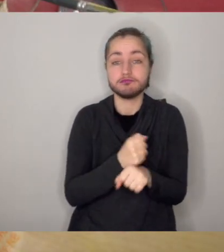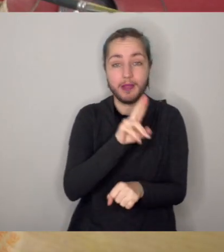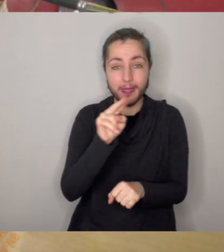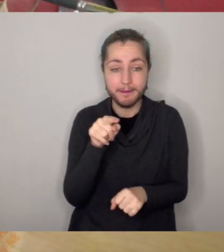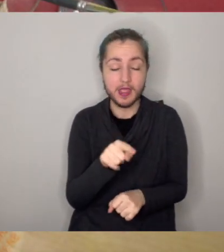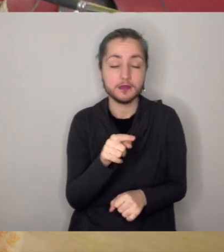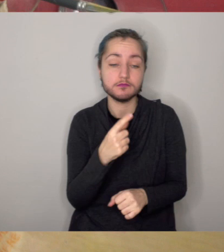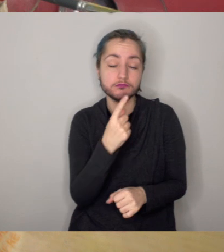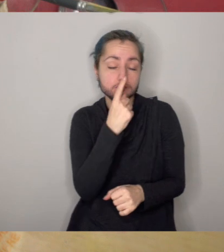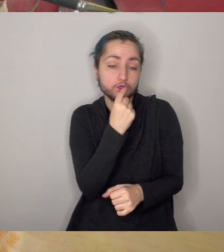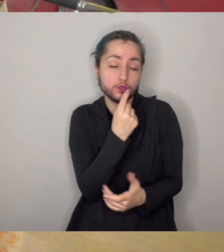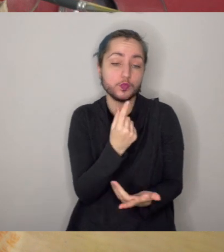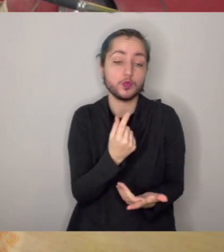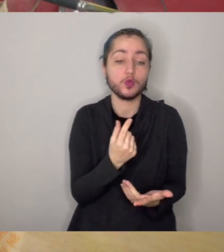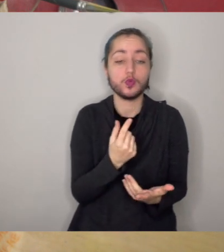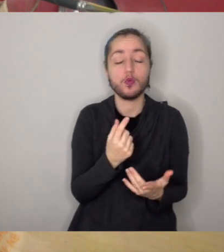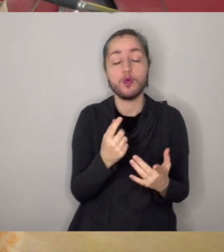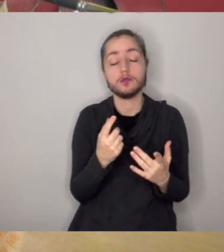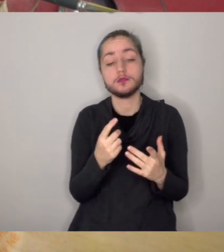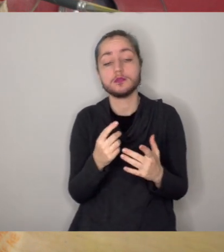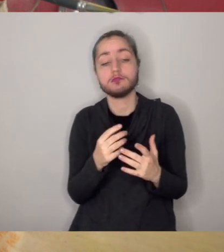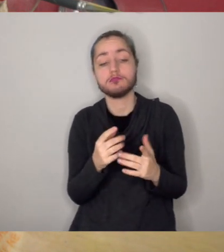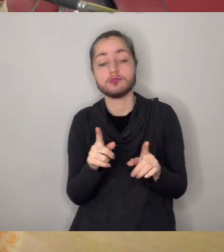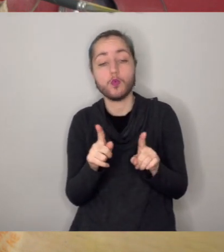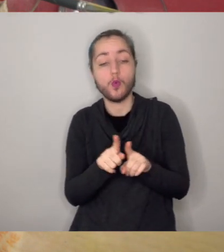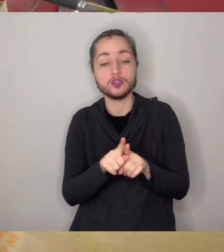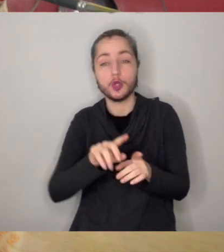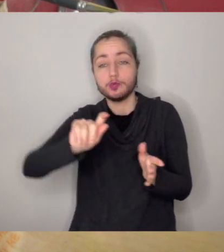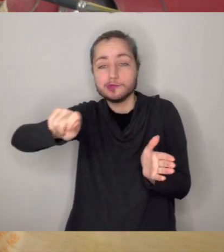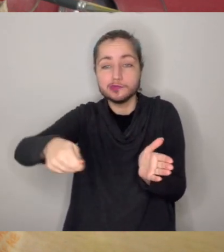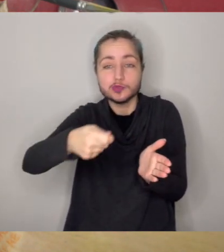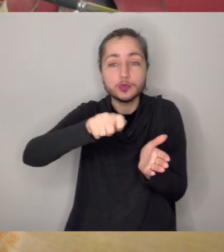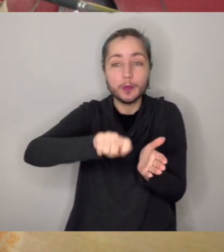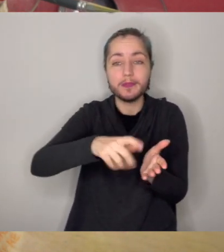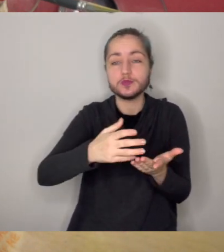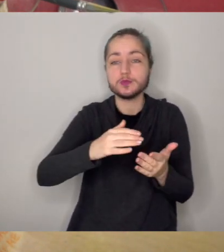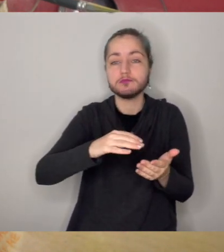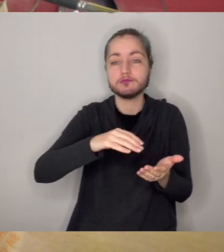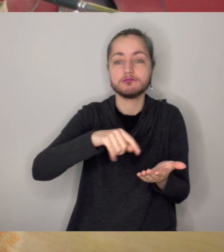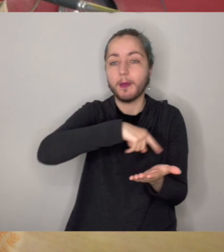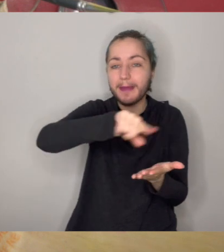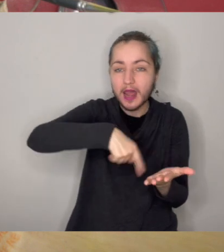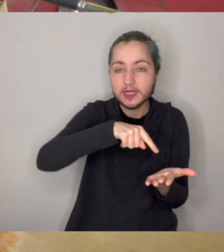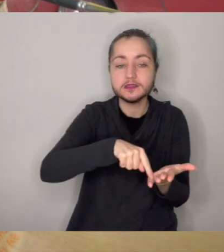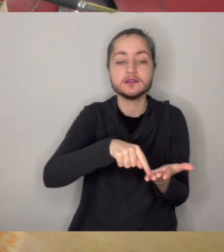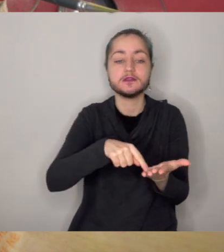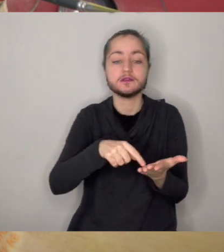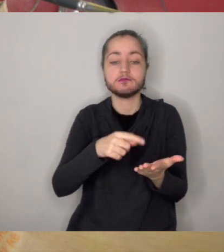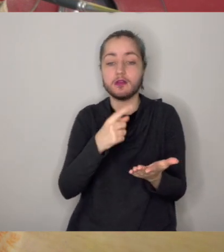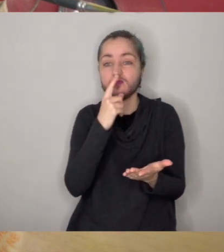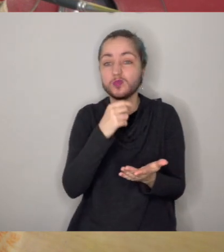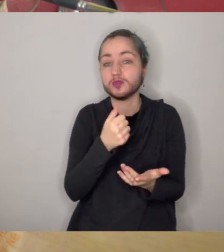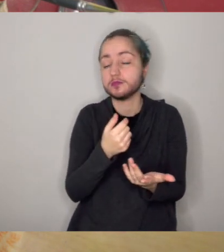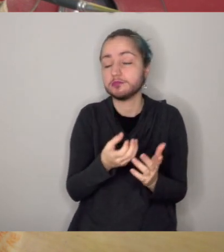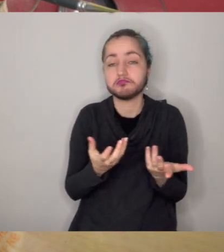If you wanted, now that you've made this paint, you can also scoop it up into like a palette